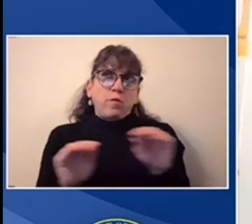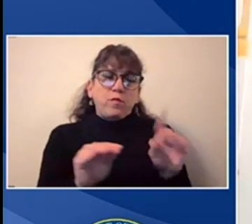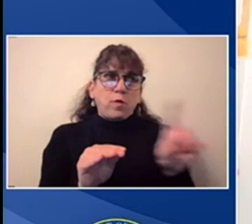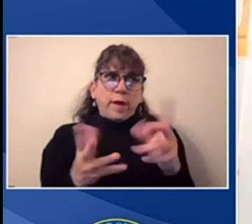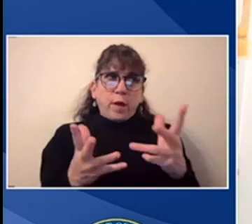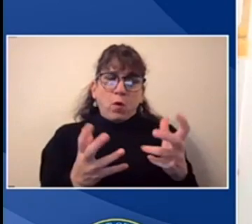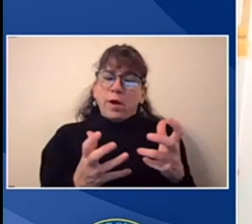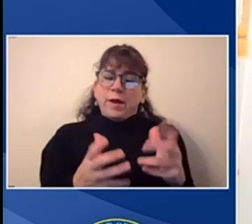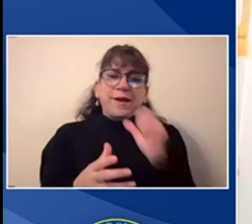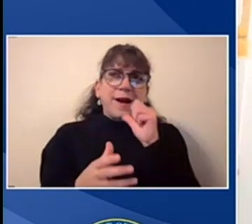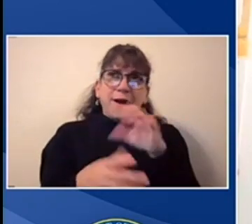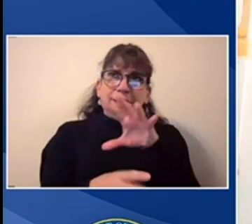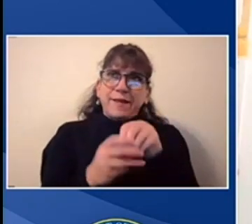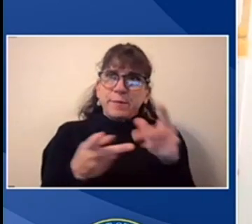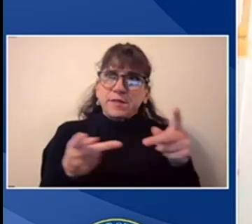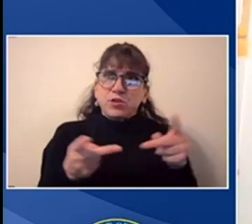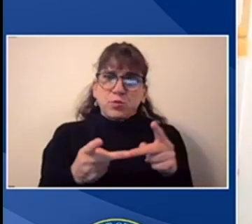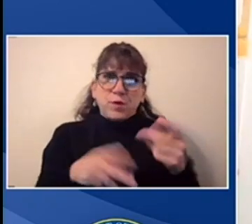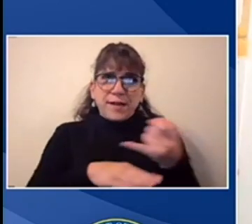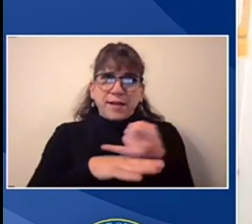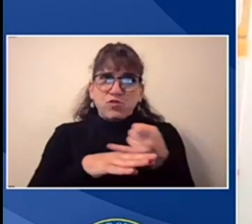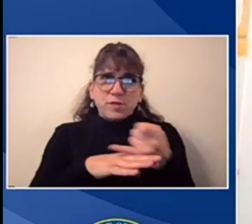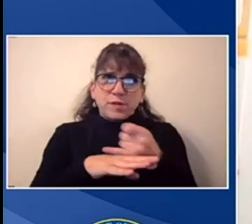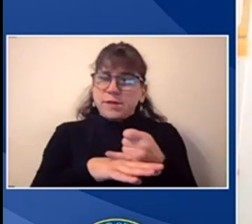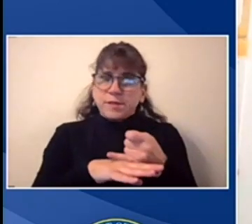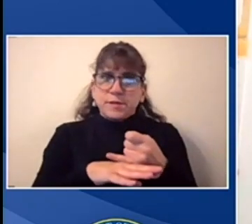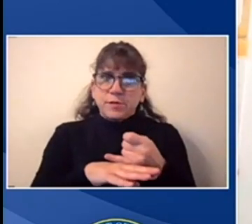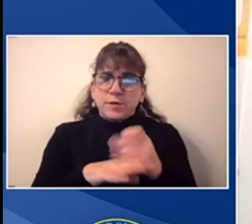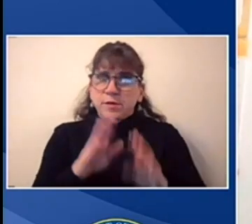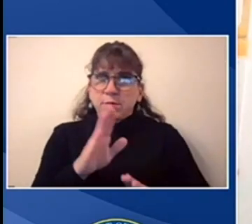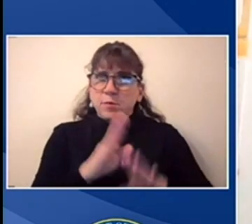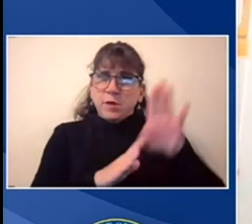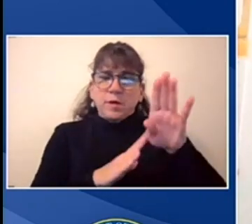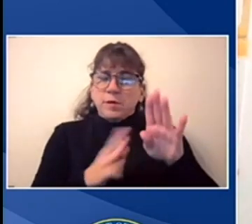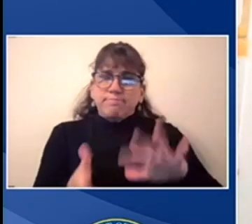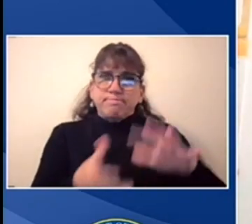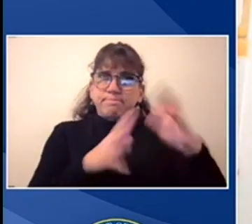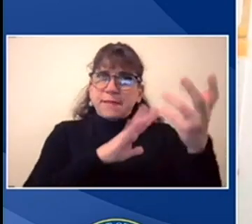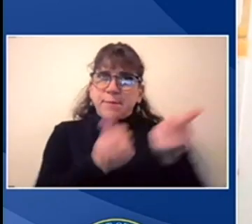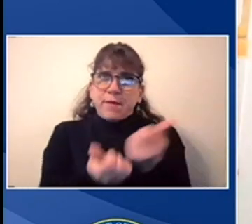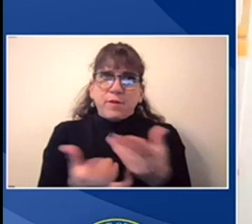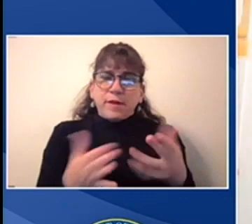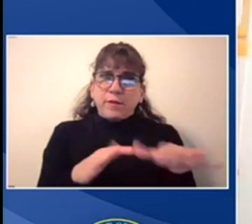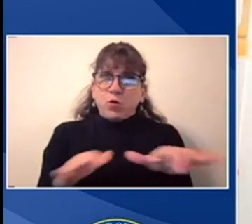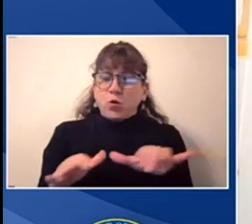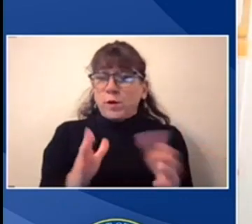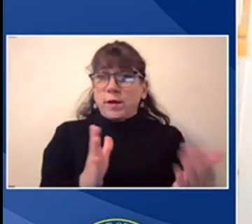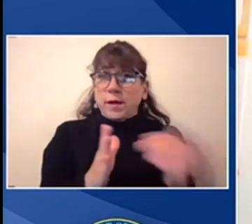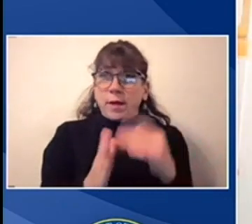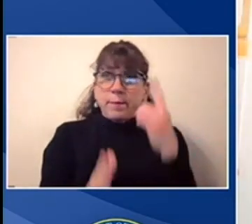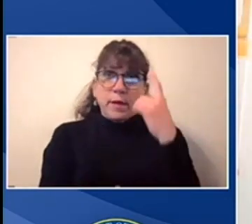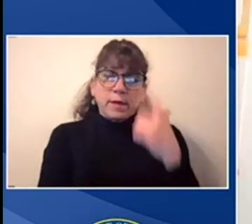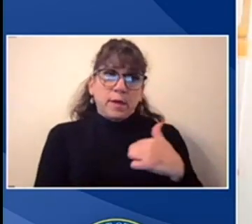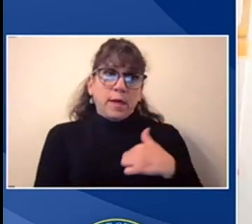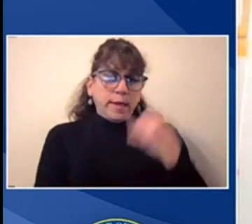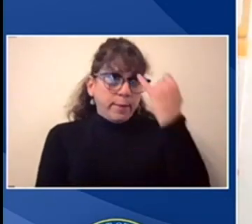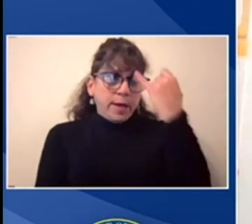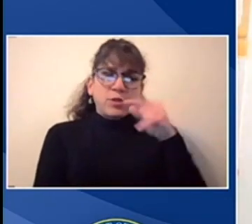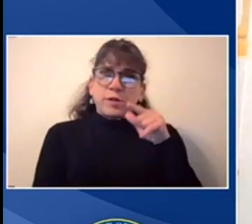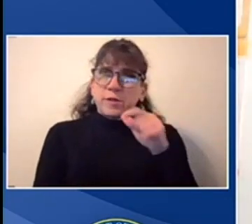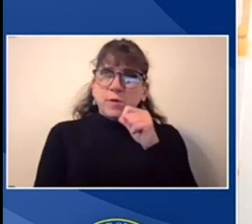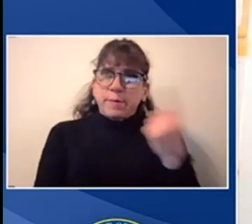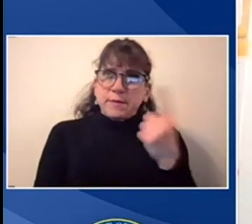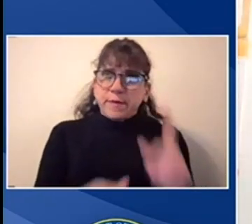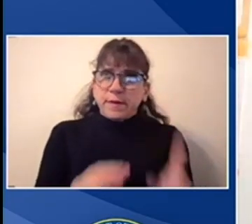in a position where interest is just going to undo everything that they're doing again. Because I imagine this won't be something that comes up